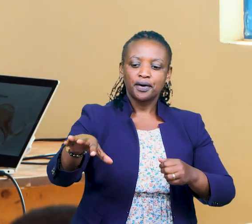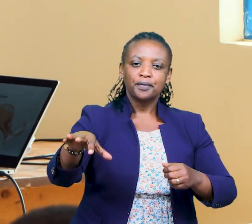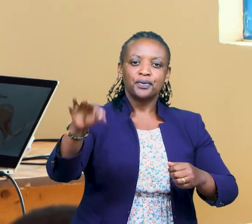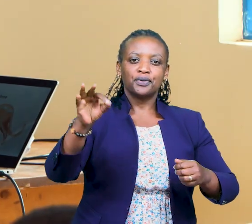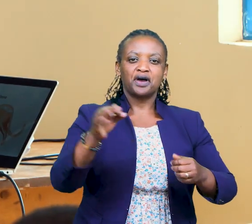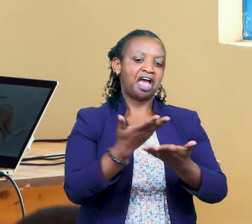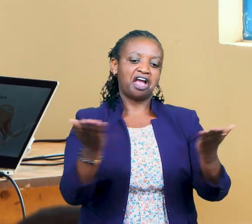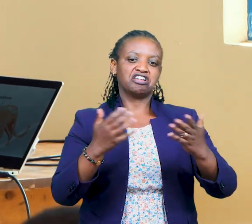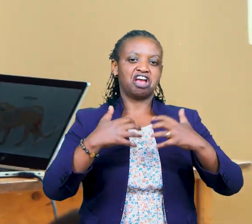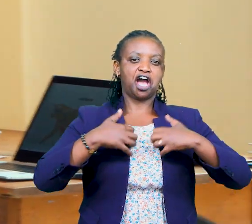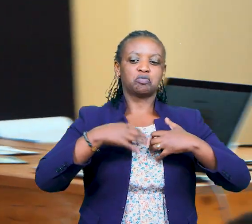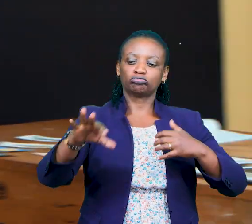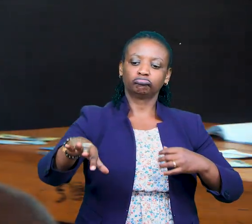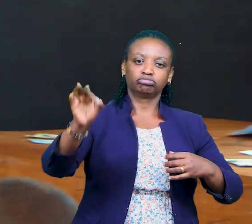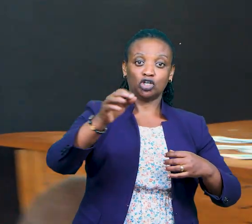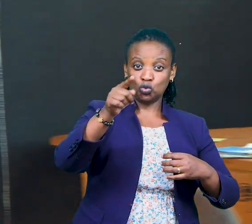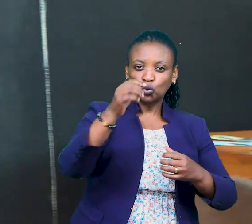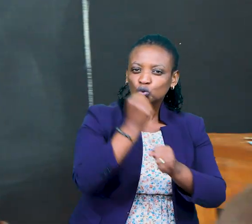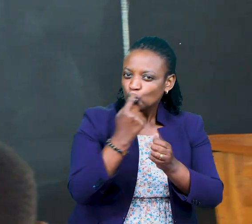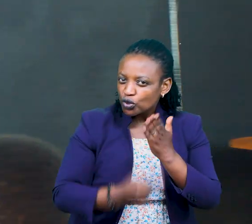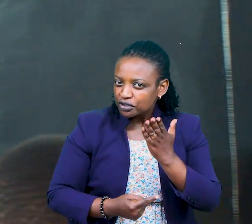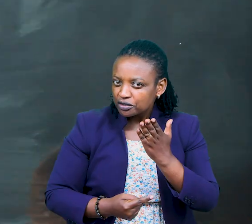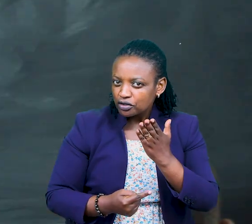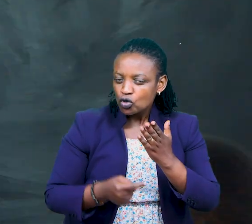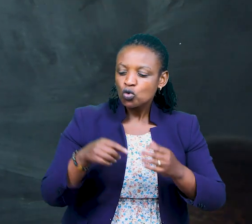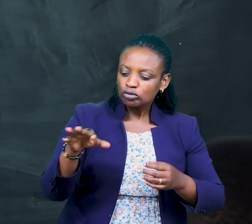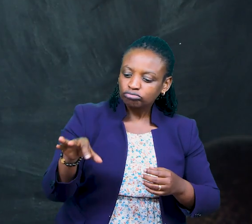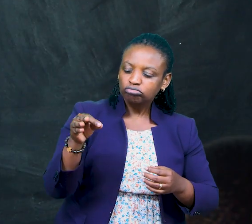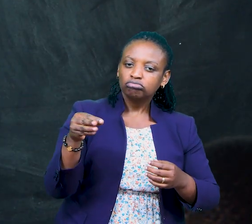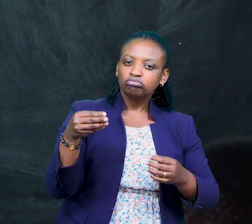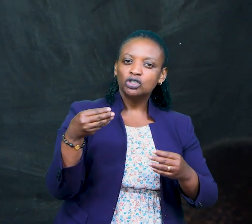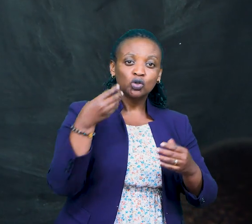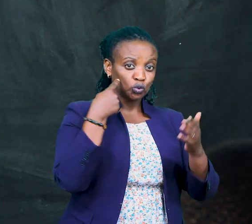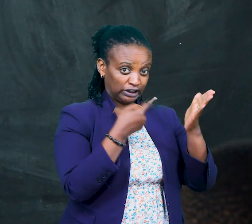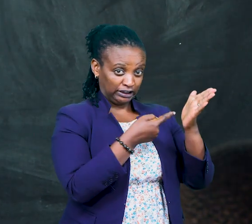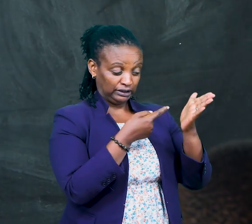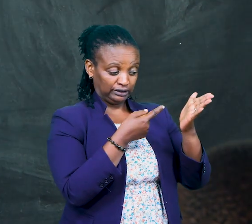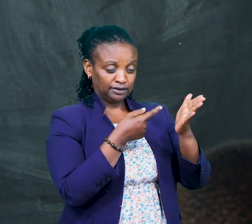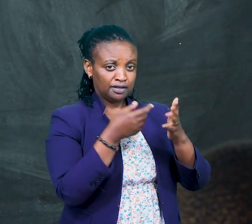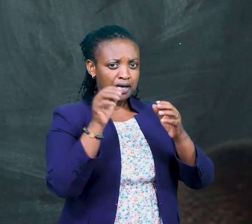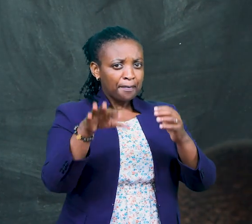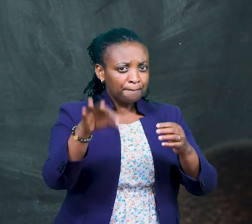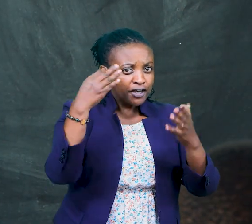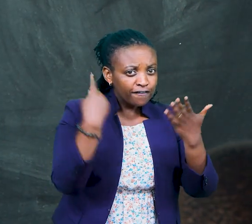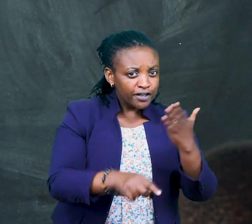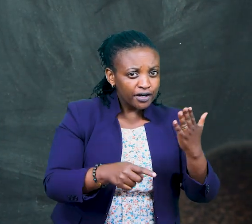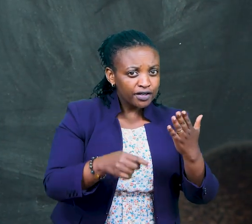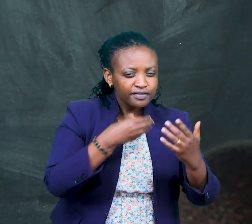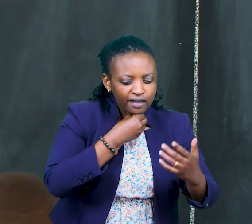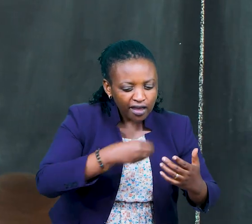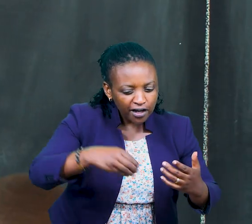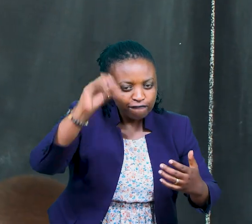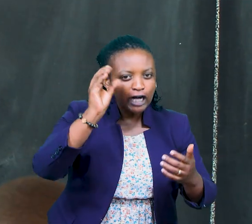pick a tronom, any animal. So what you do, you see what she has picked?